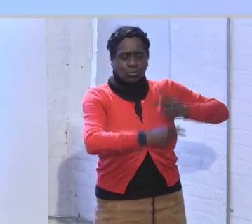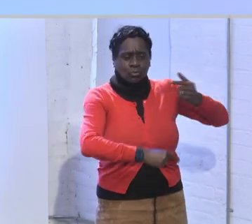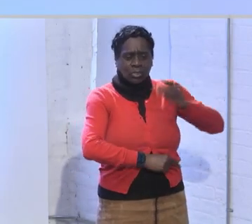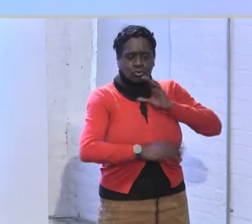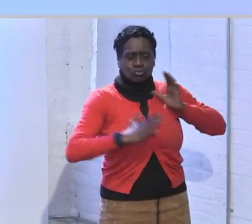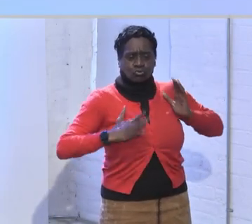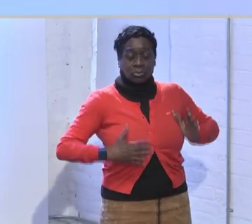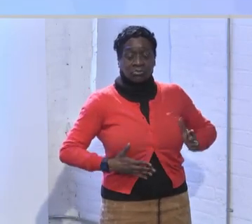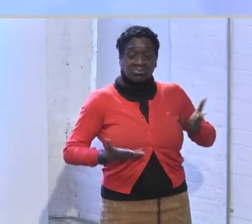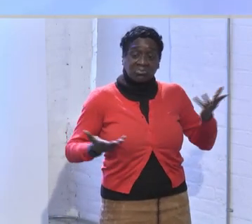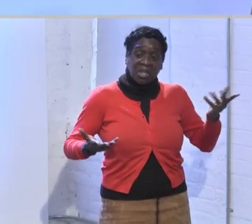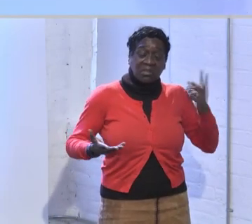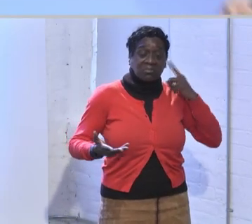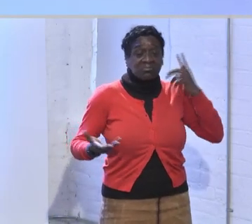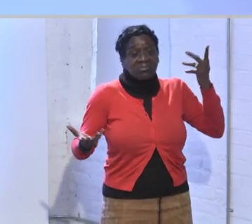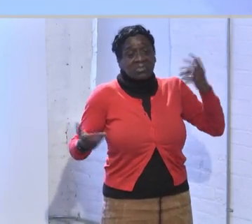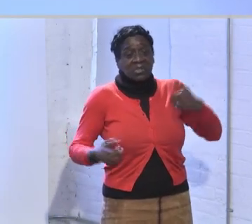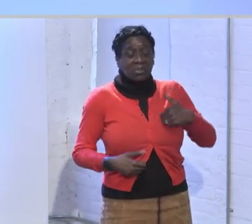just sort of go like, yeah,